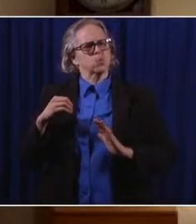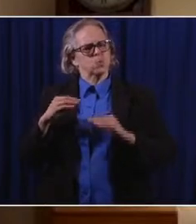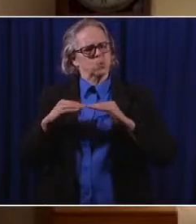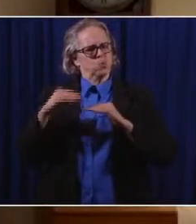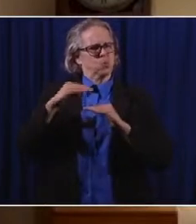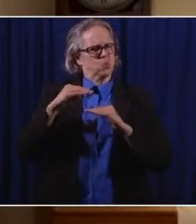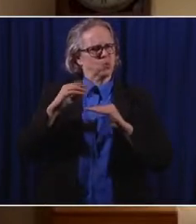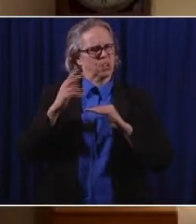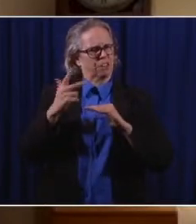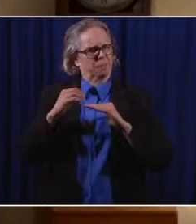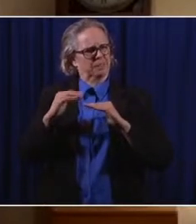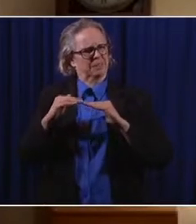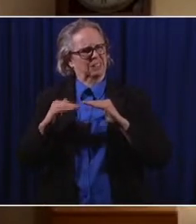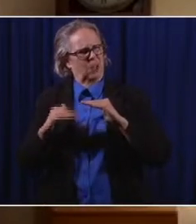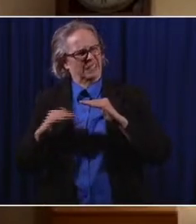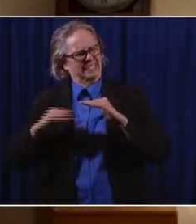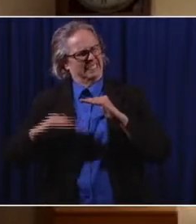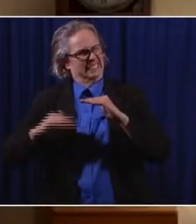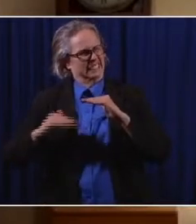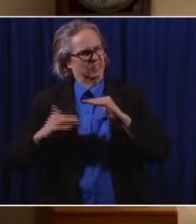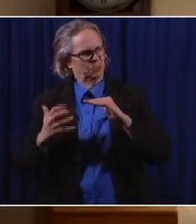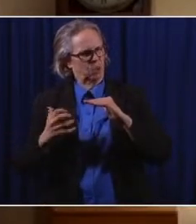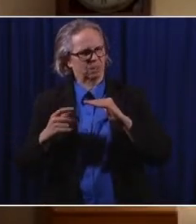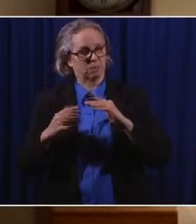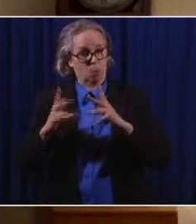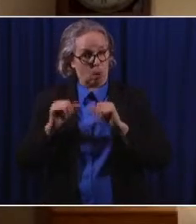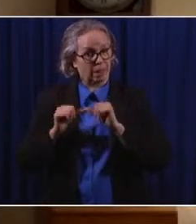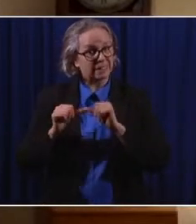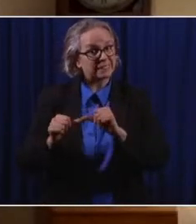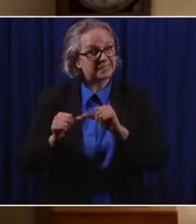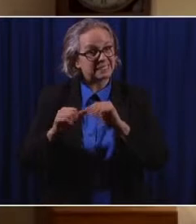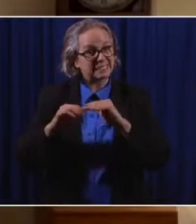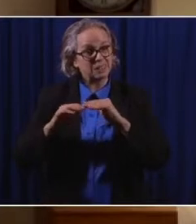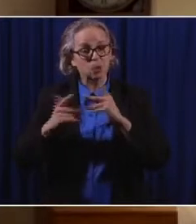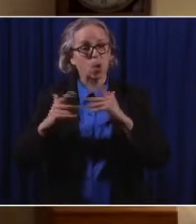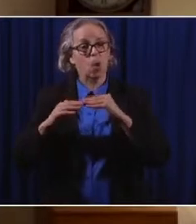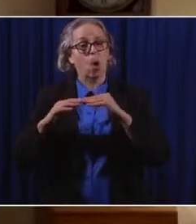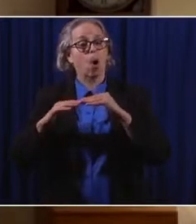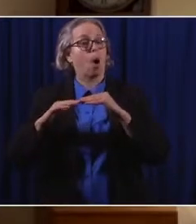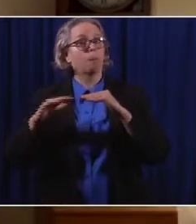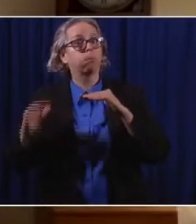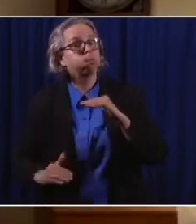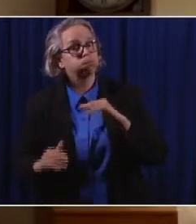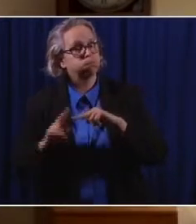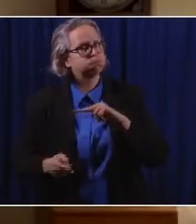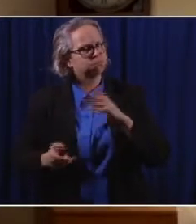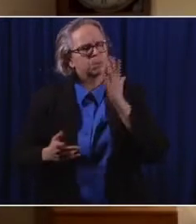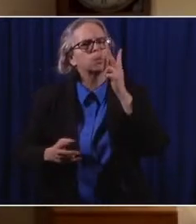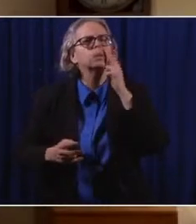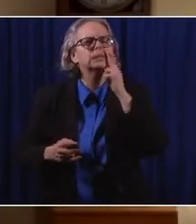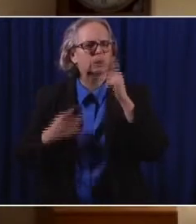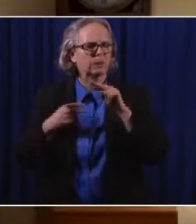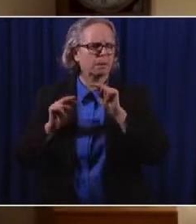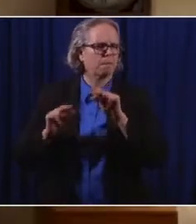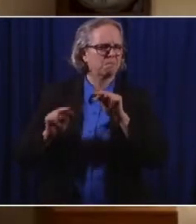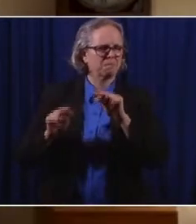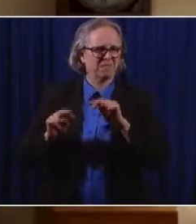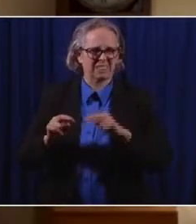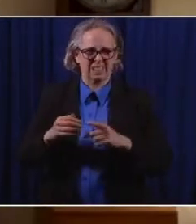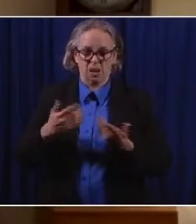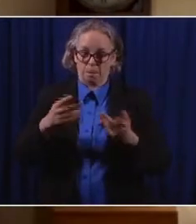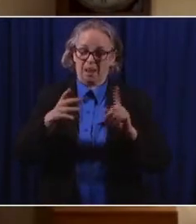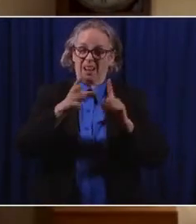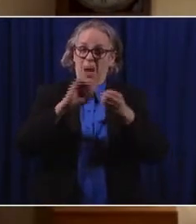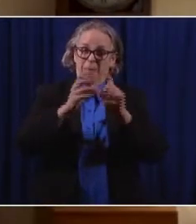we're watching that. We don't know whether that's a long-term trend or not. We certainly hope it is not, but we're seeing the cases go up and we're starting to see the positivity